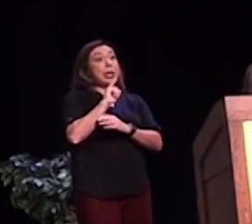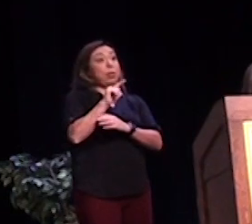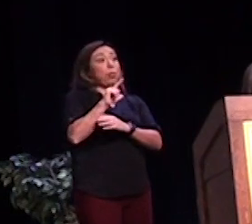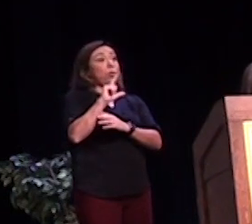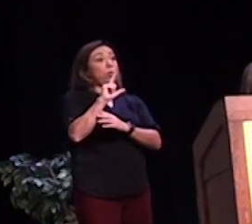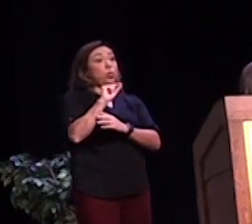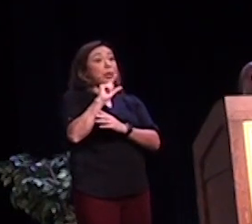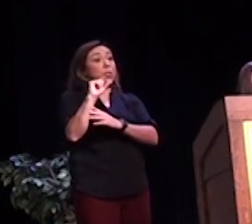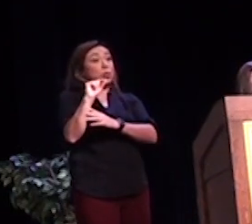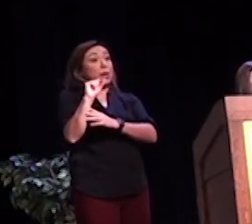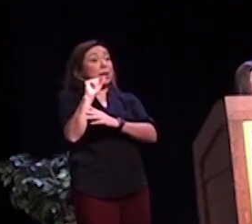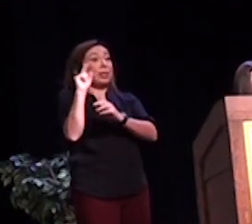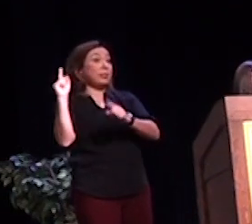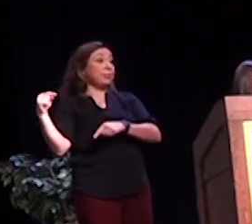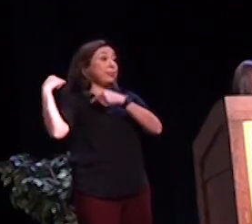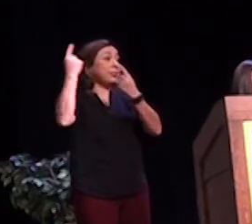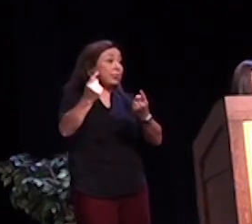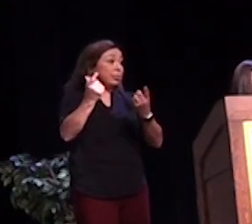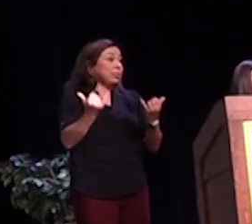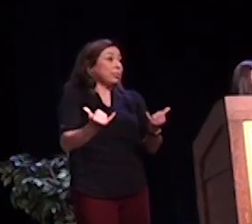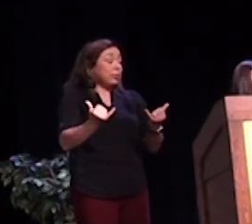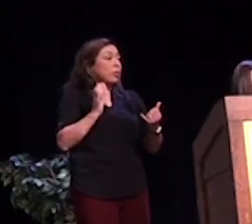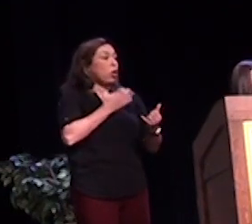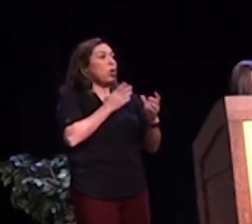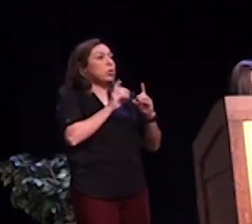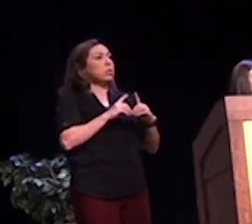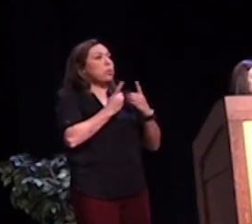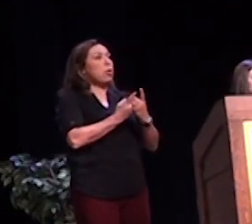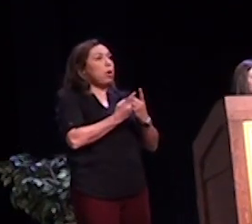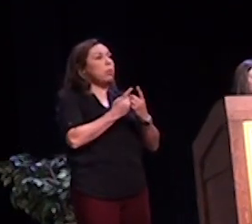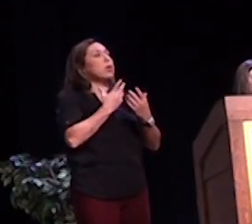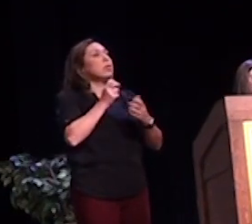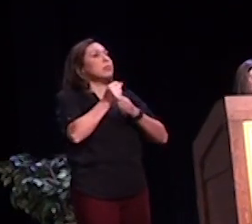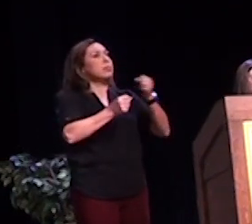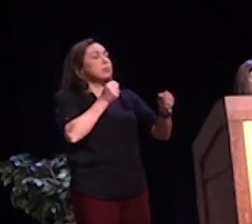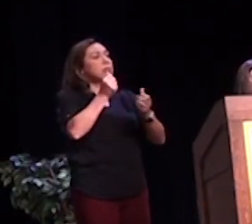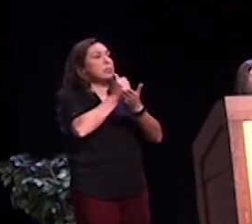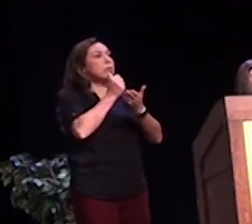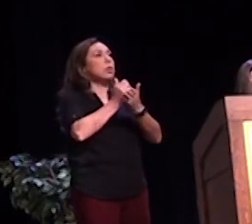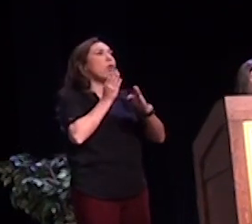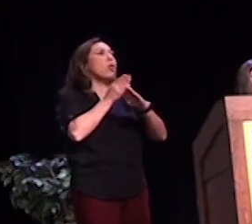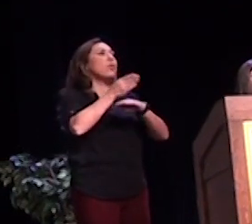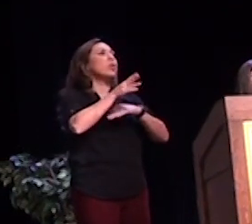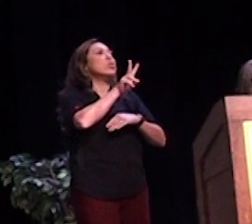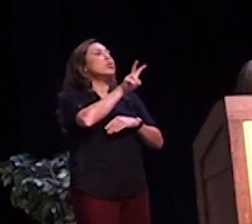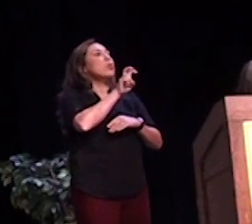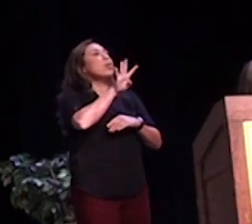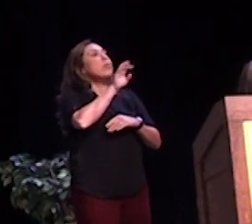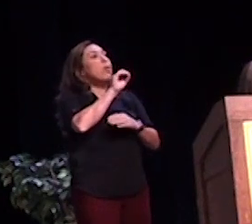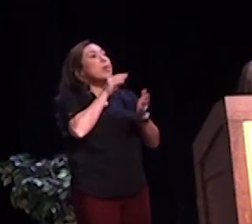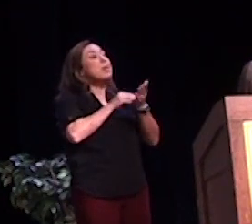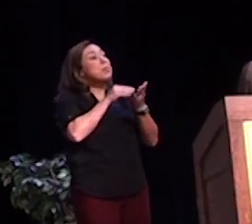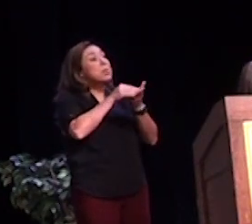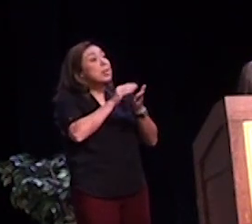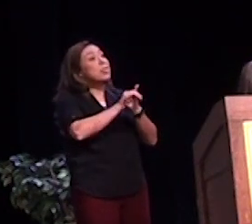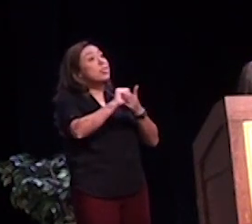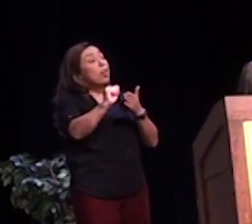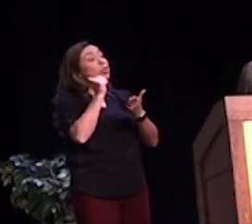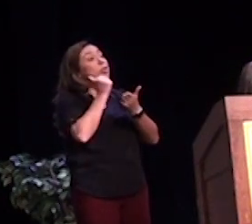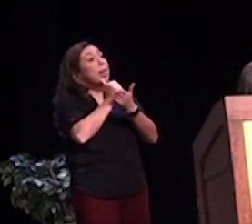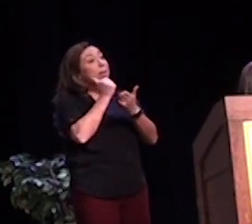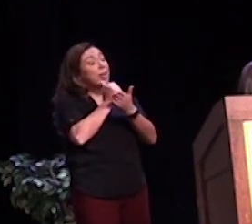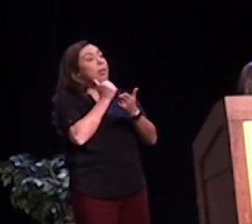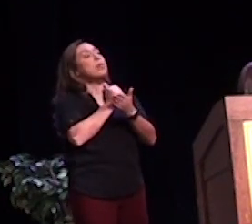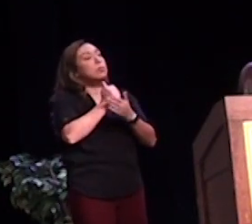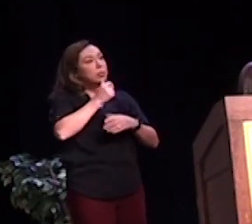Since April 2020, our department has distributed over $240 million in rental assistance throughout our